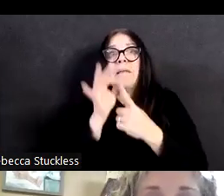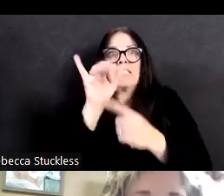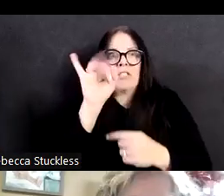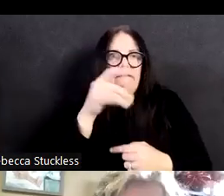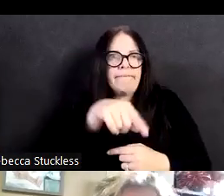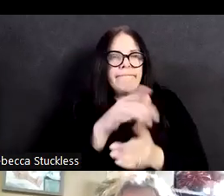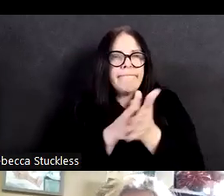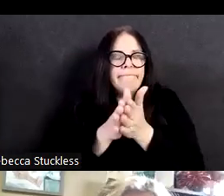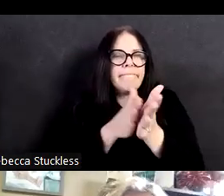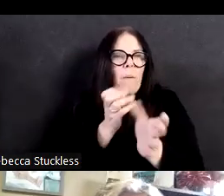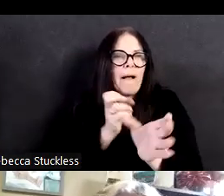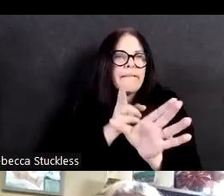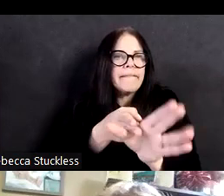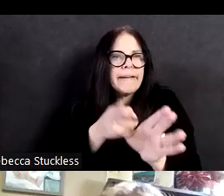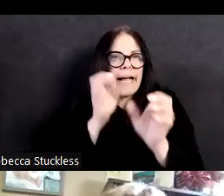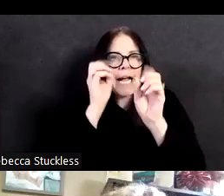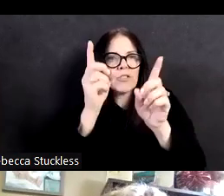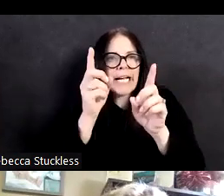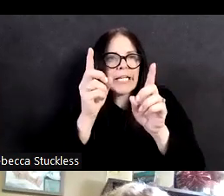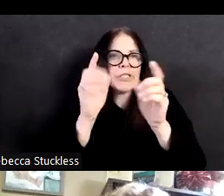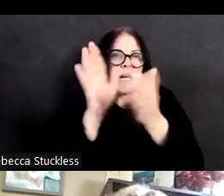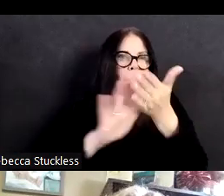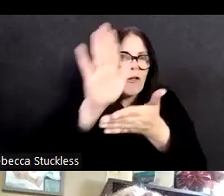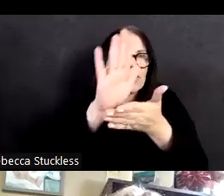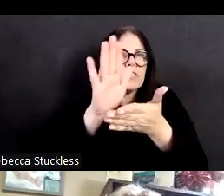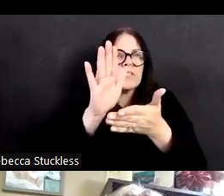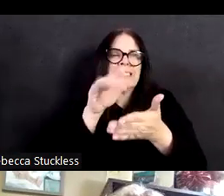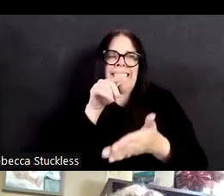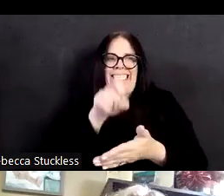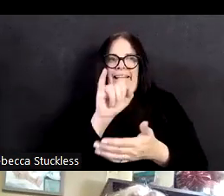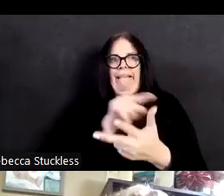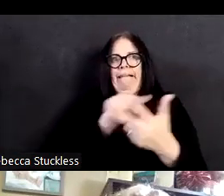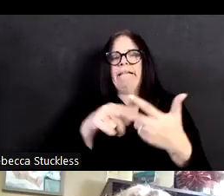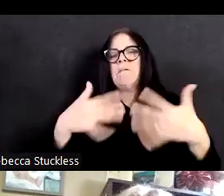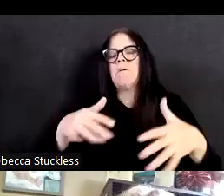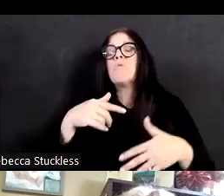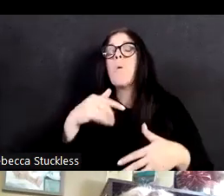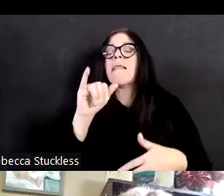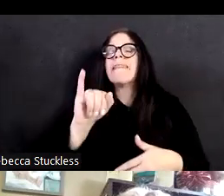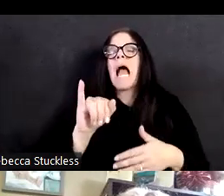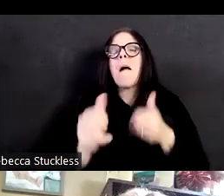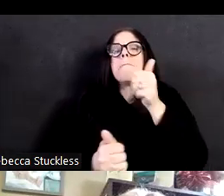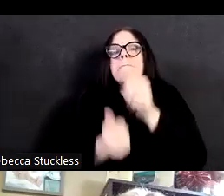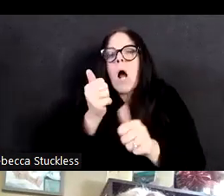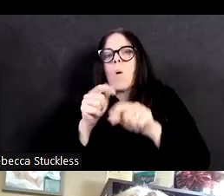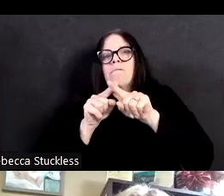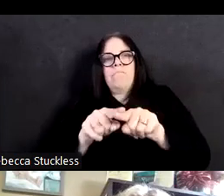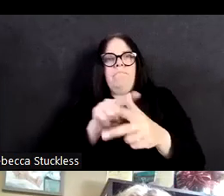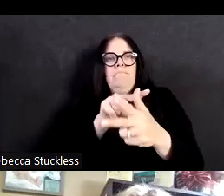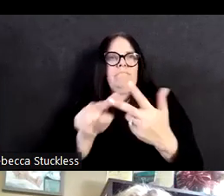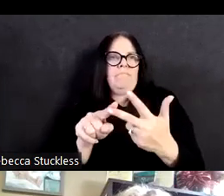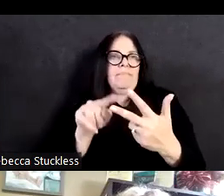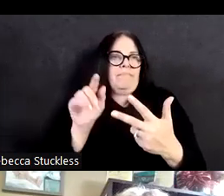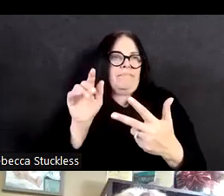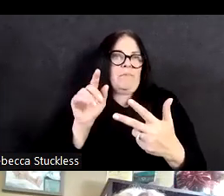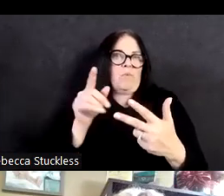on going into education at the college level. So those were primarily the ones that we used when the skills marker